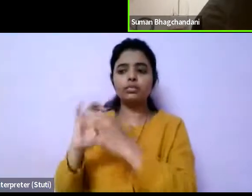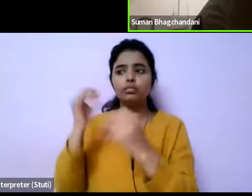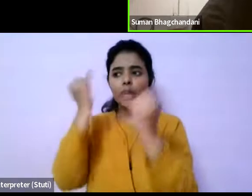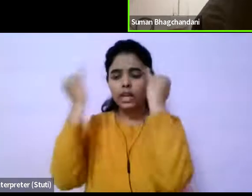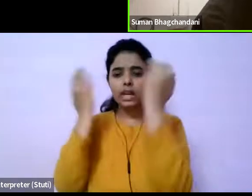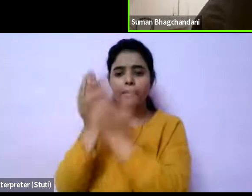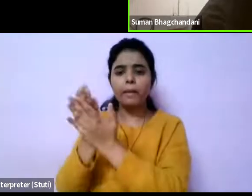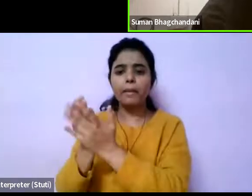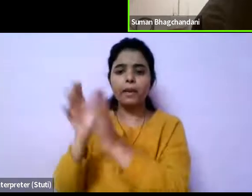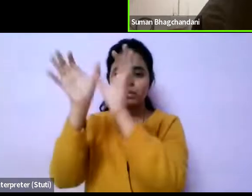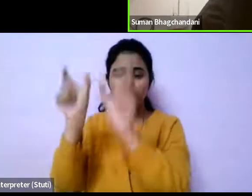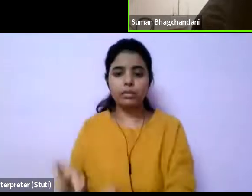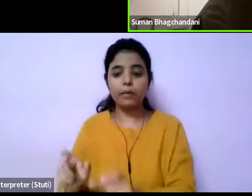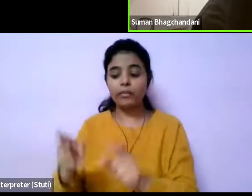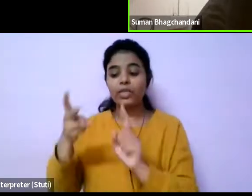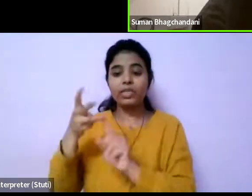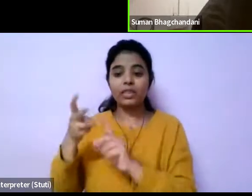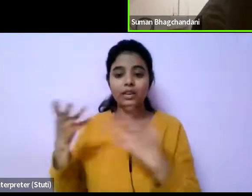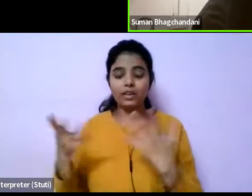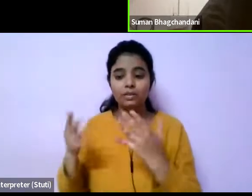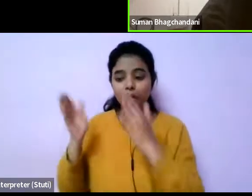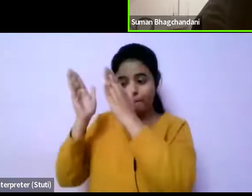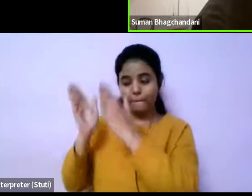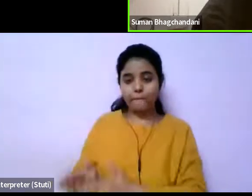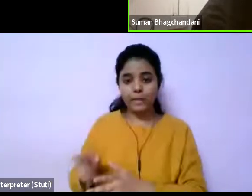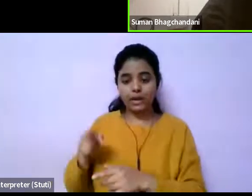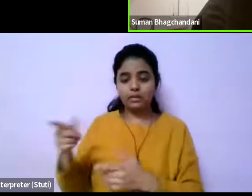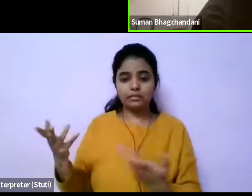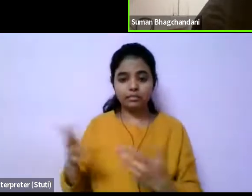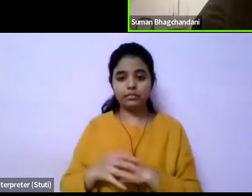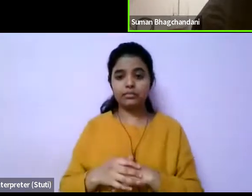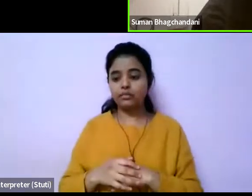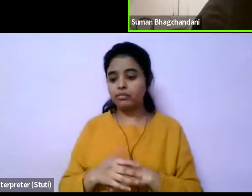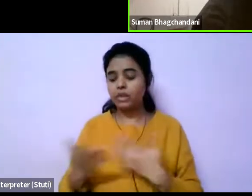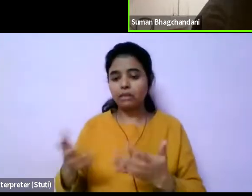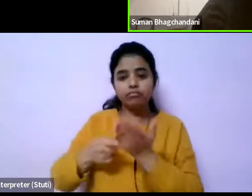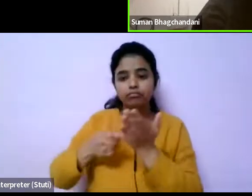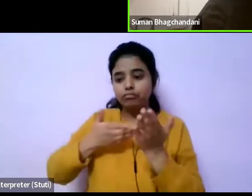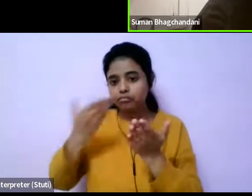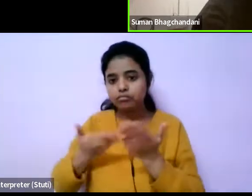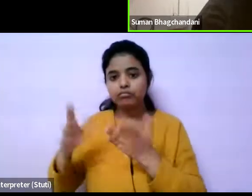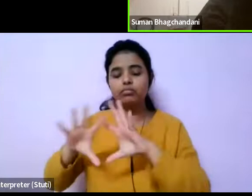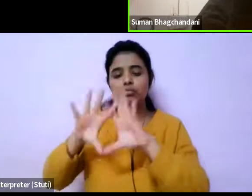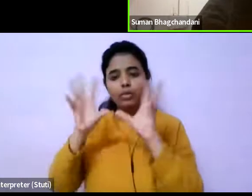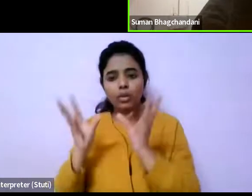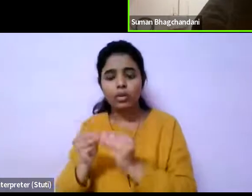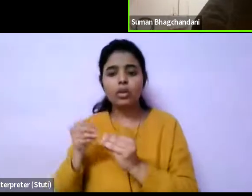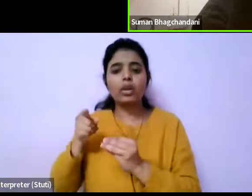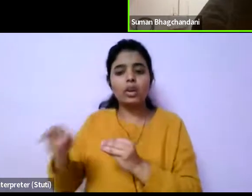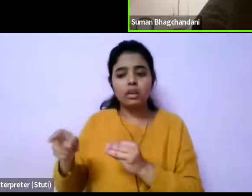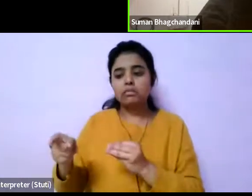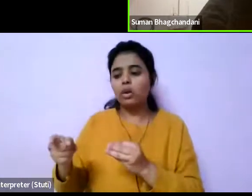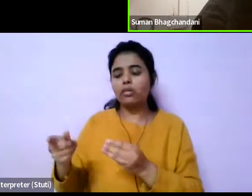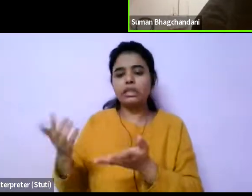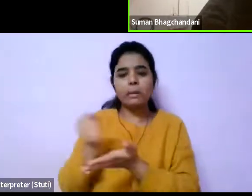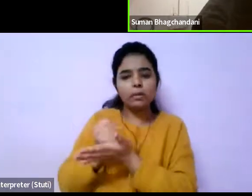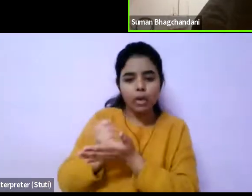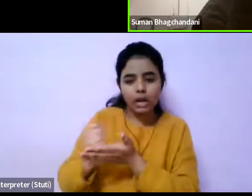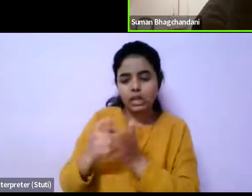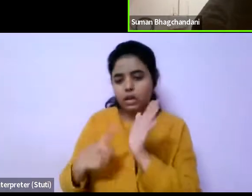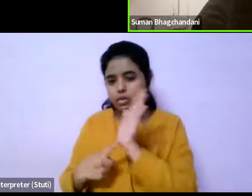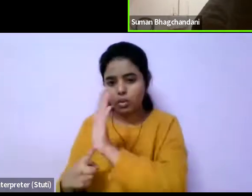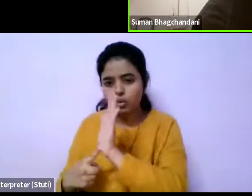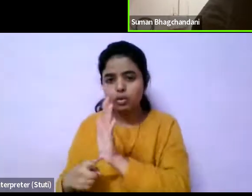The third kind of body that imposes its persistent presence during the course of training, according to Foster, is then the demonstrative body, which